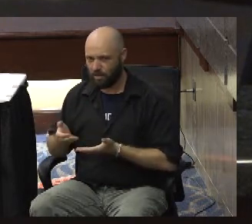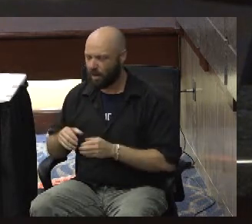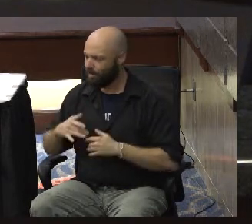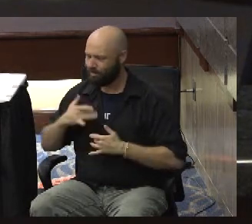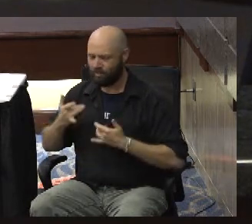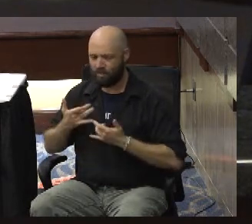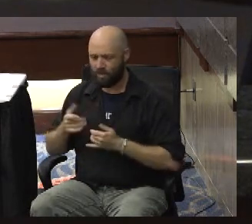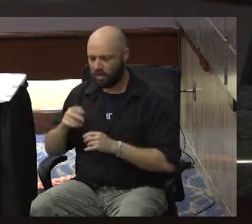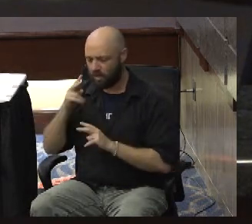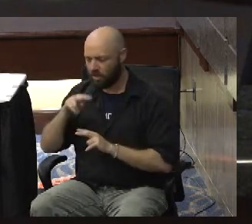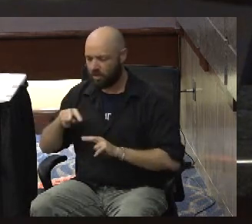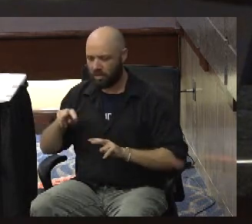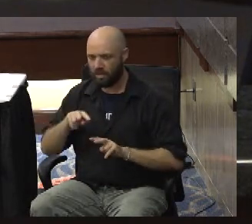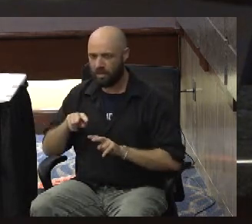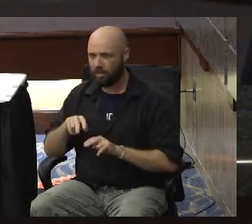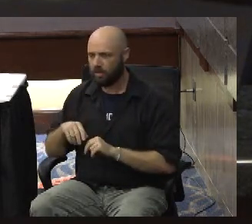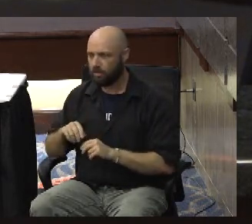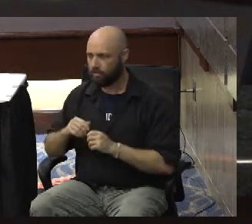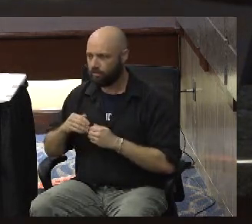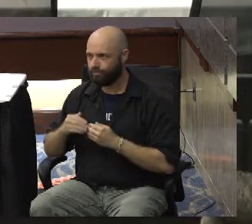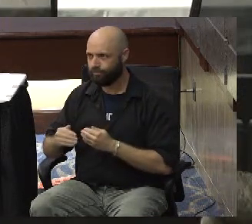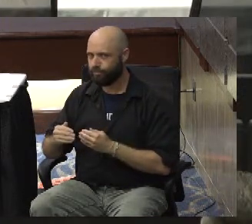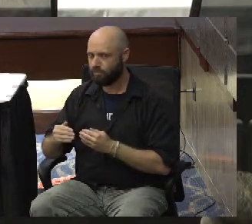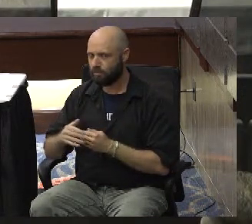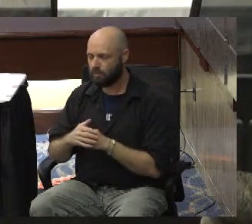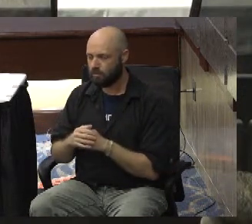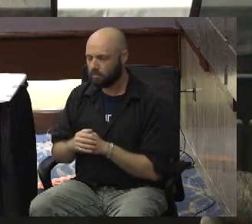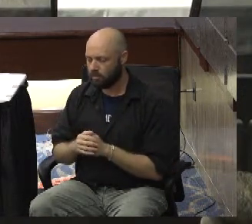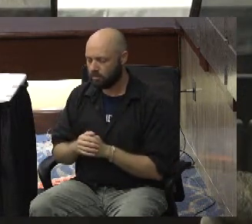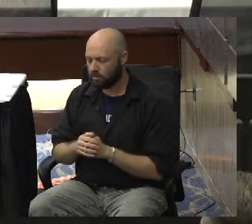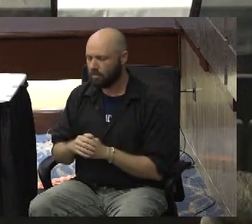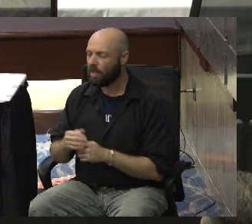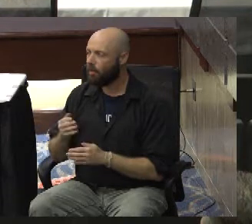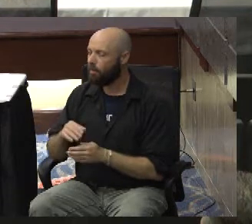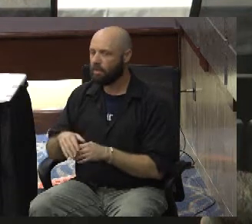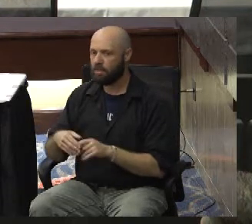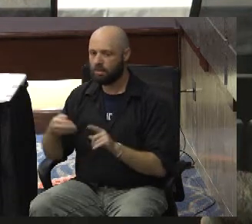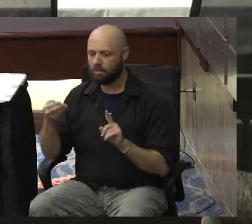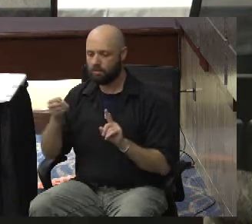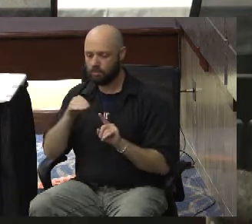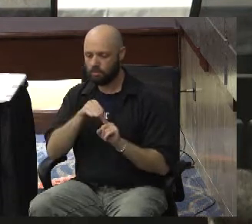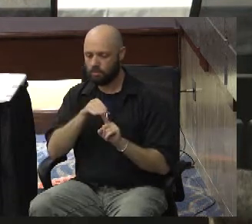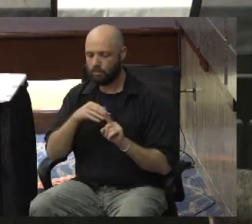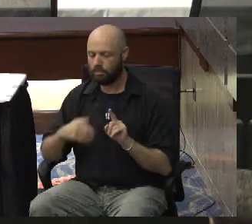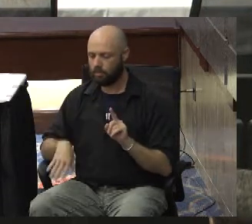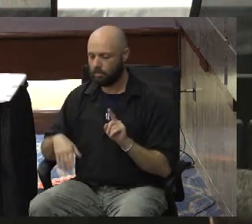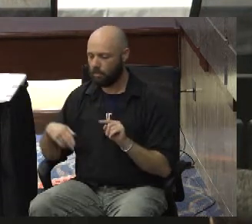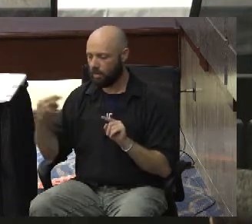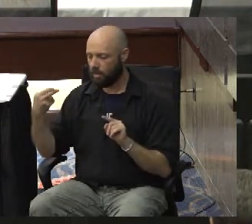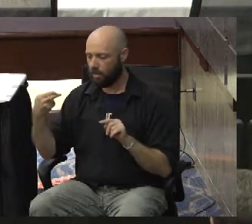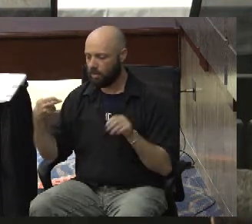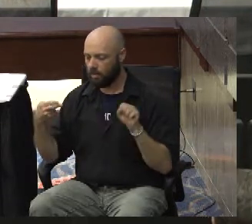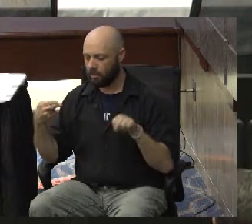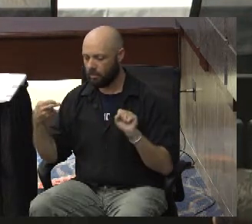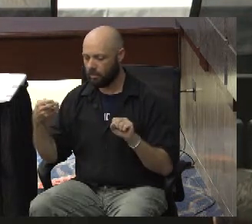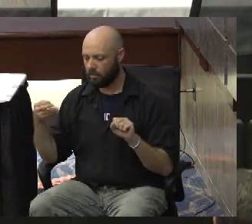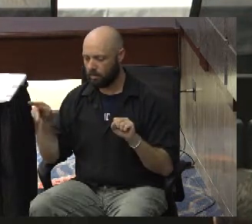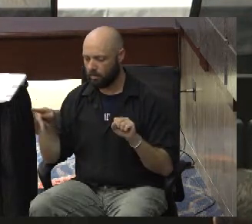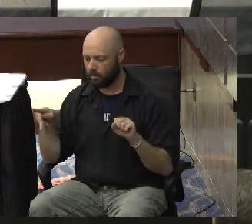continuation of this work take place. Ditto. Please poll the council. Holmes,